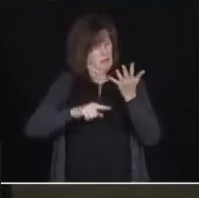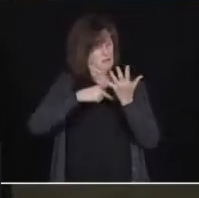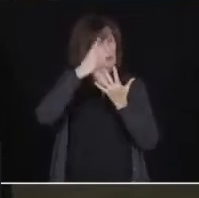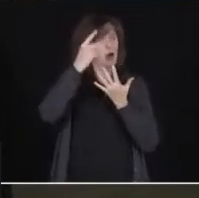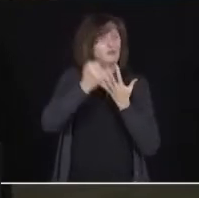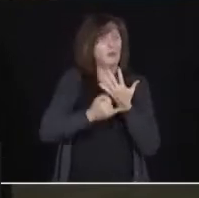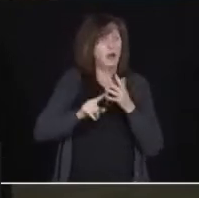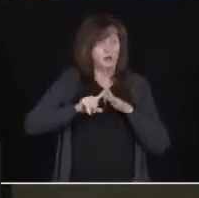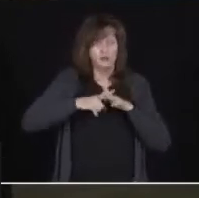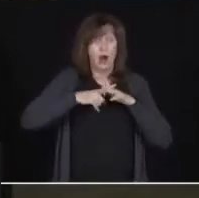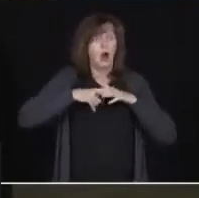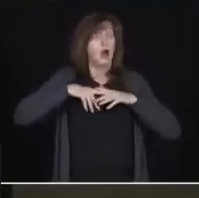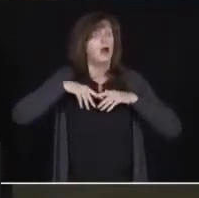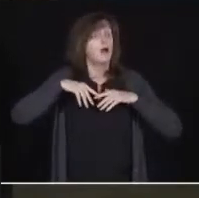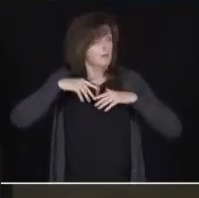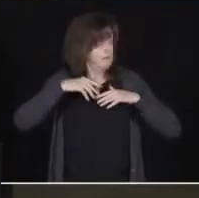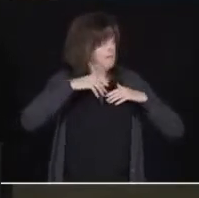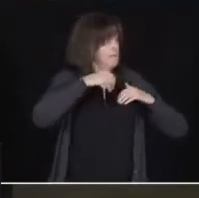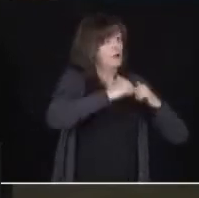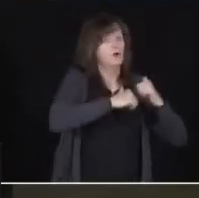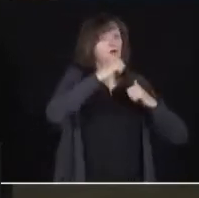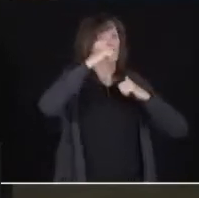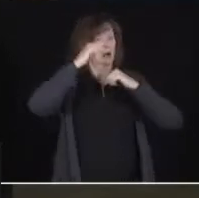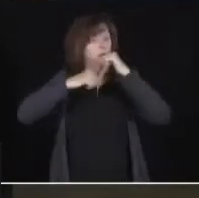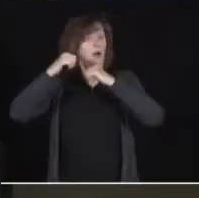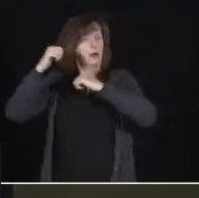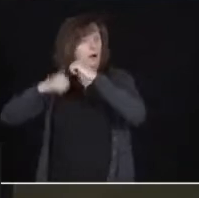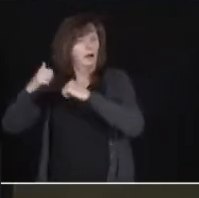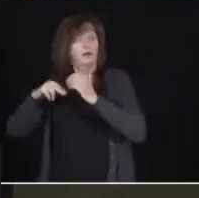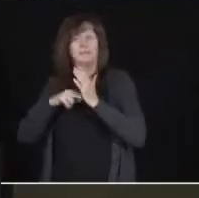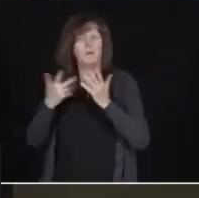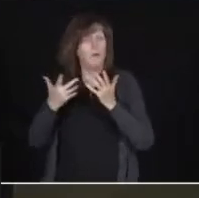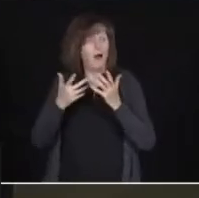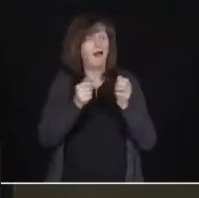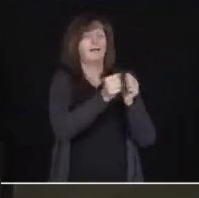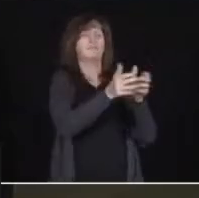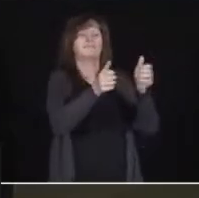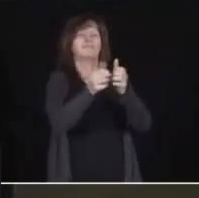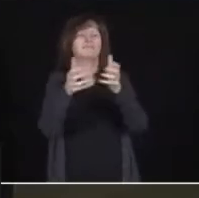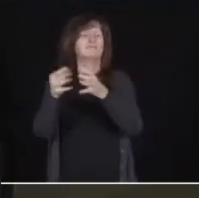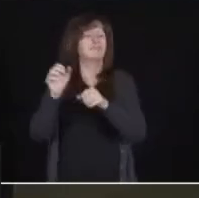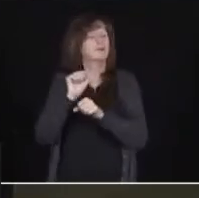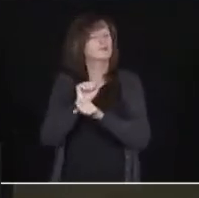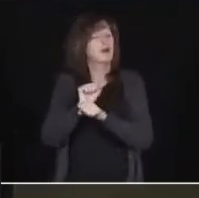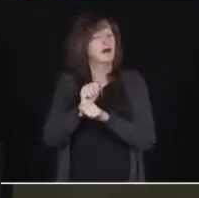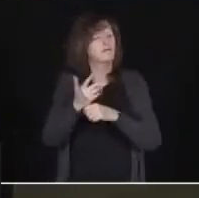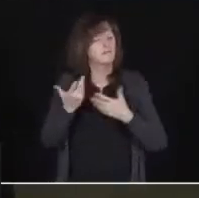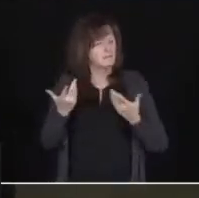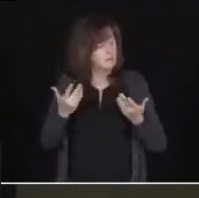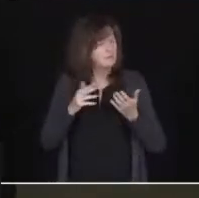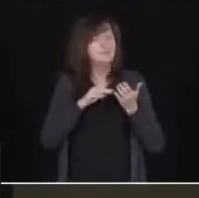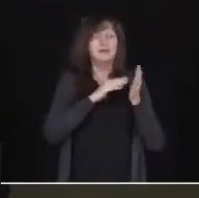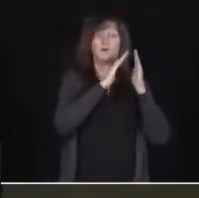economic benefits we'll see as we build smarter, healthier, and safer communities. Thank you.